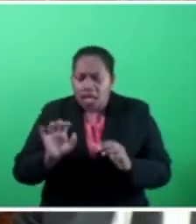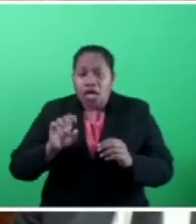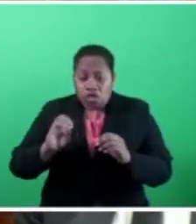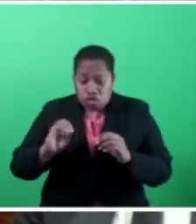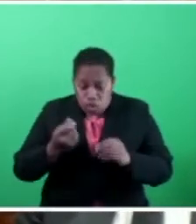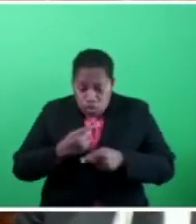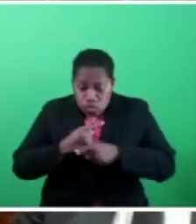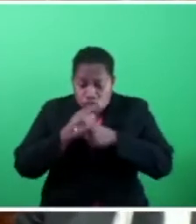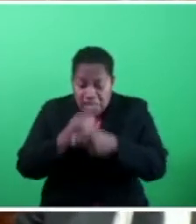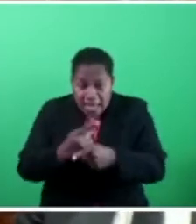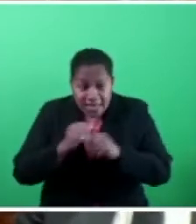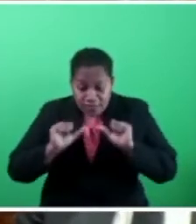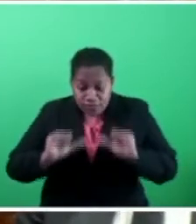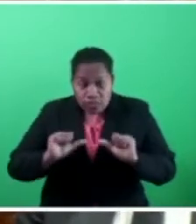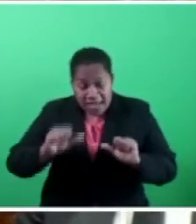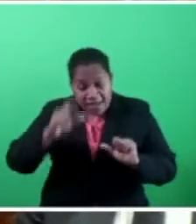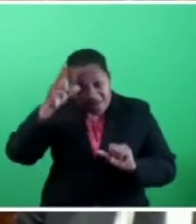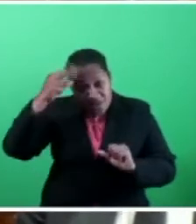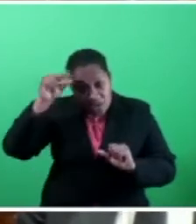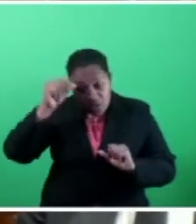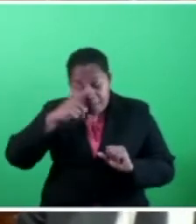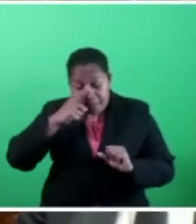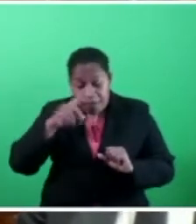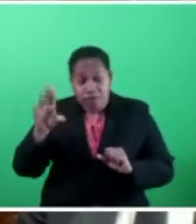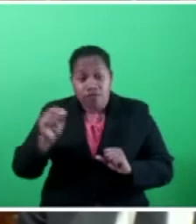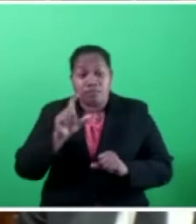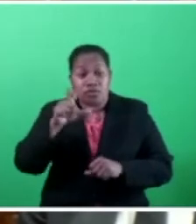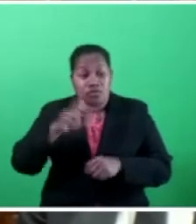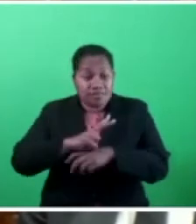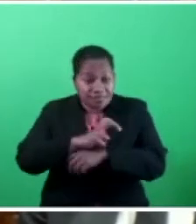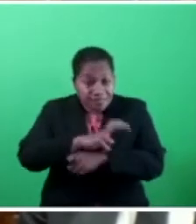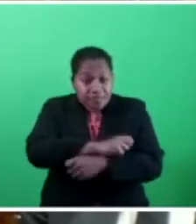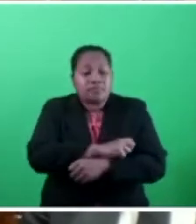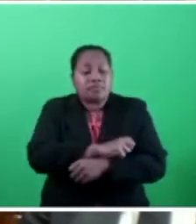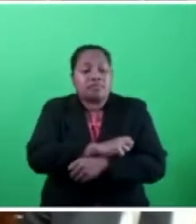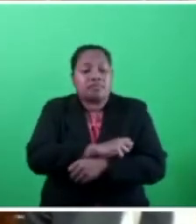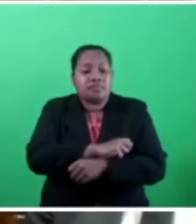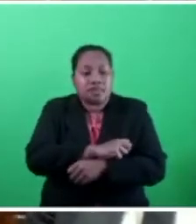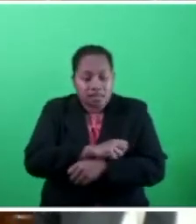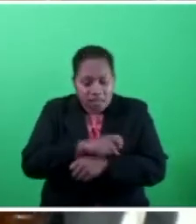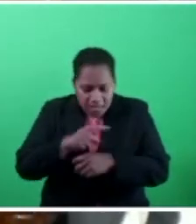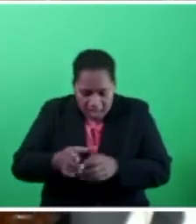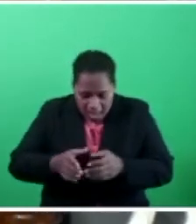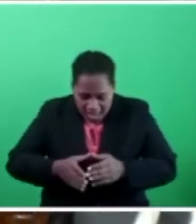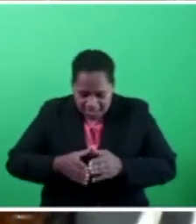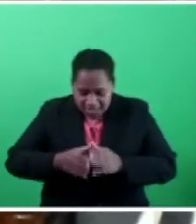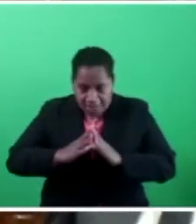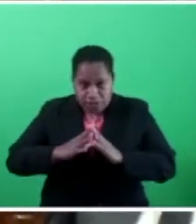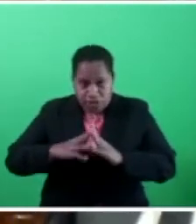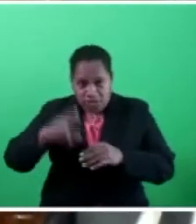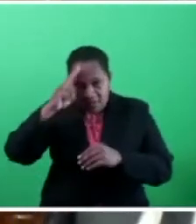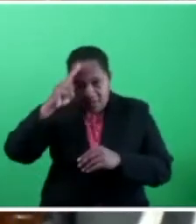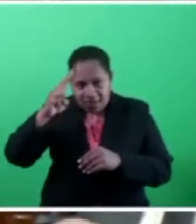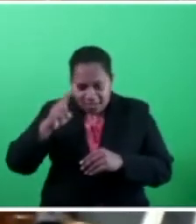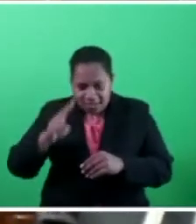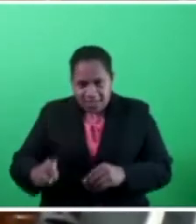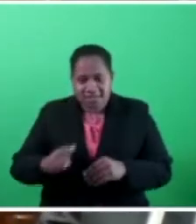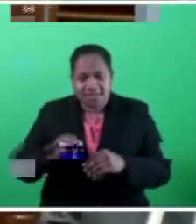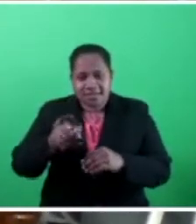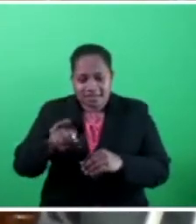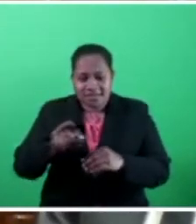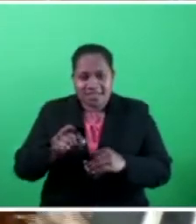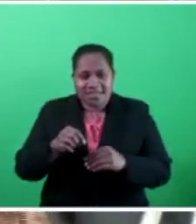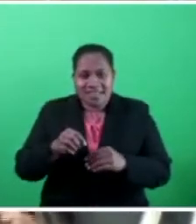from COVID-19, the Ministry of Health and Medical Services established a national task force chaired by Fiji's medical